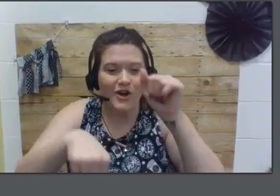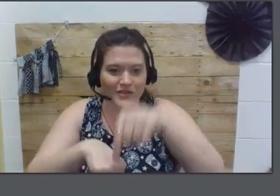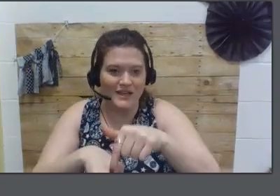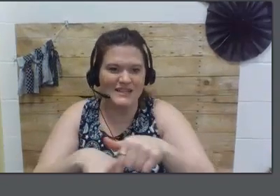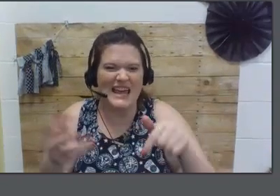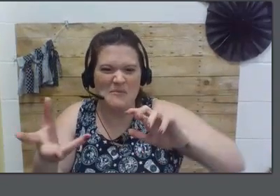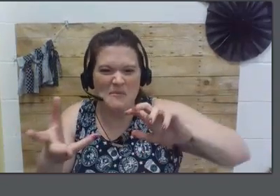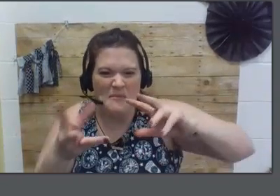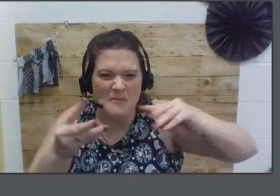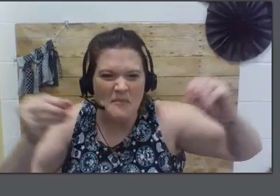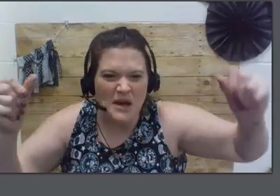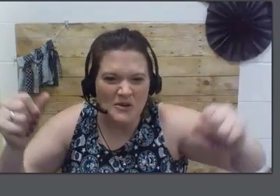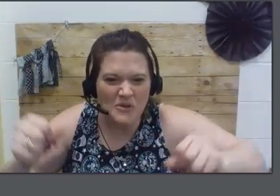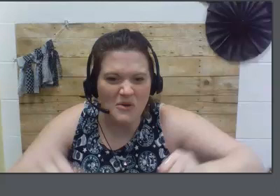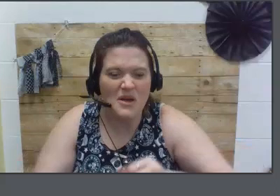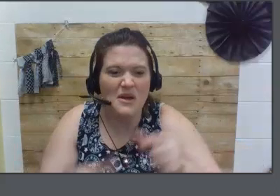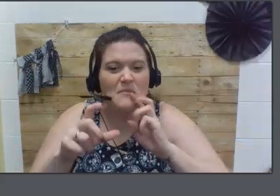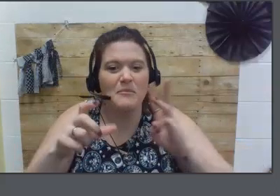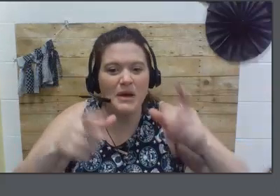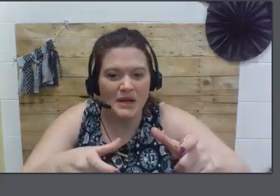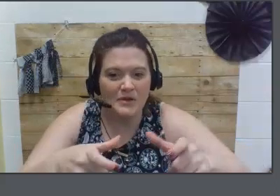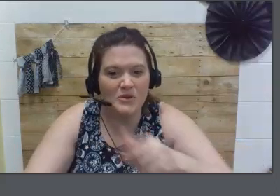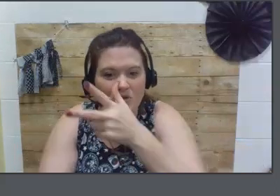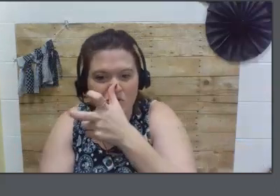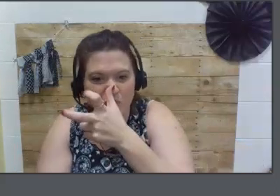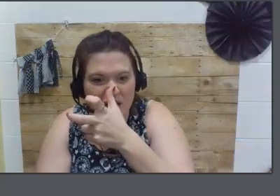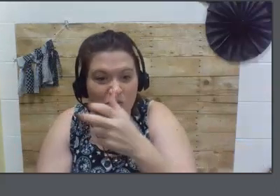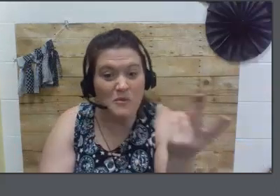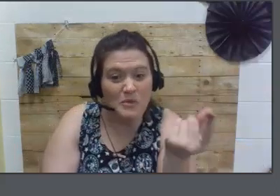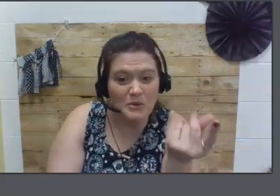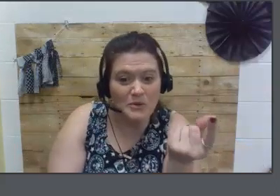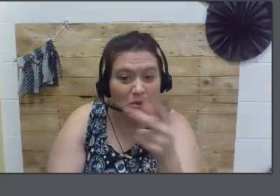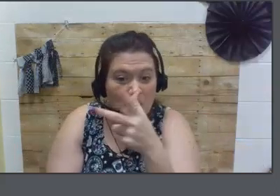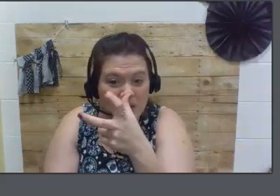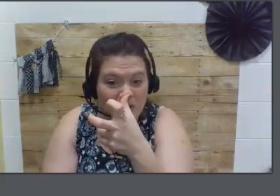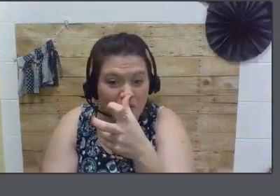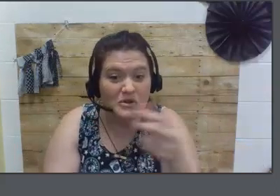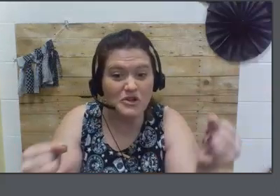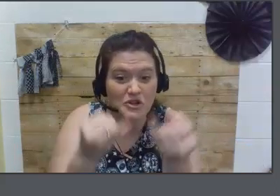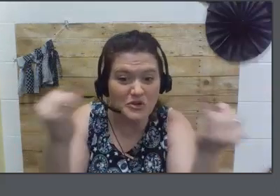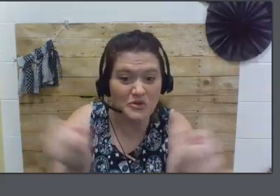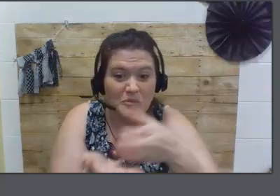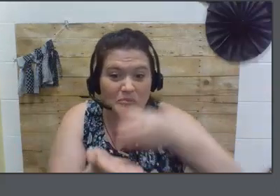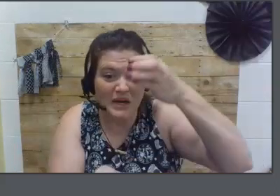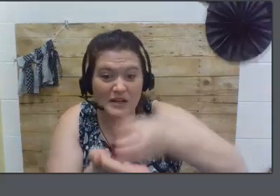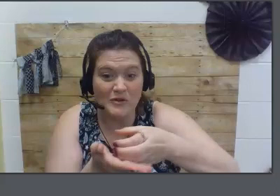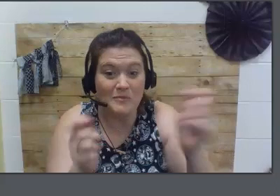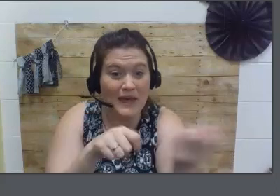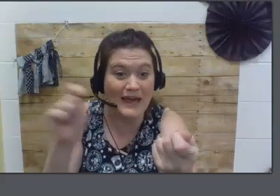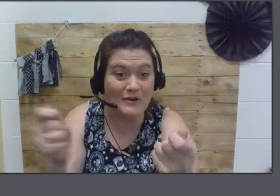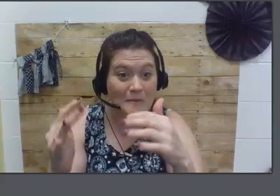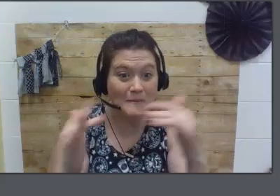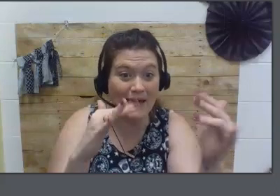they call this a muddle puddle tweedle poodle beetle noodle